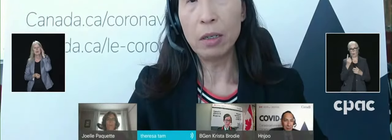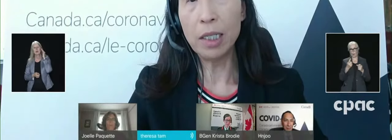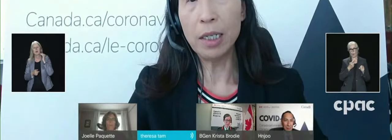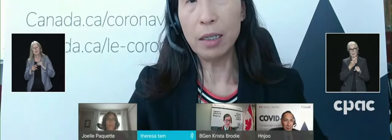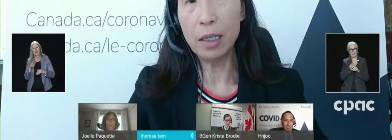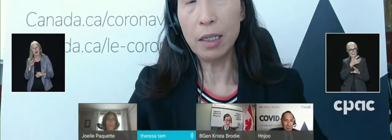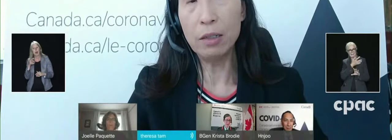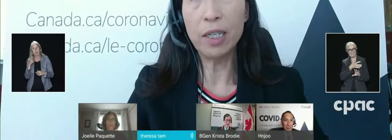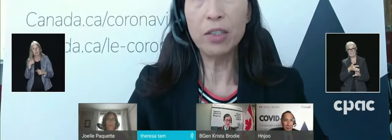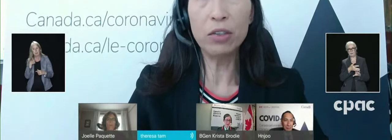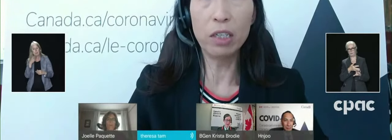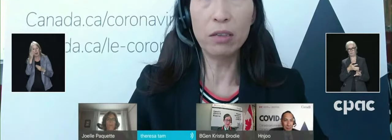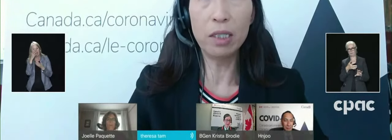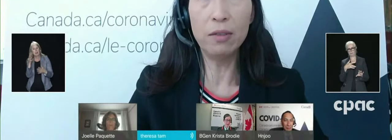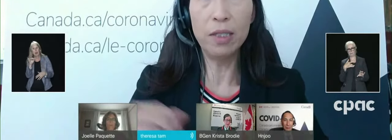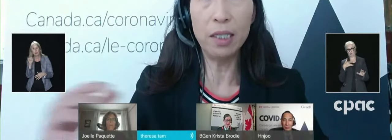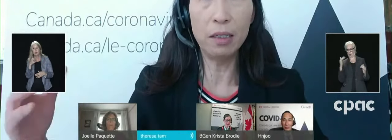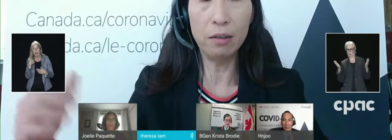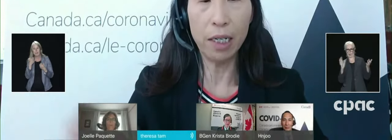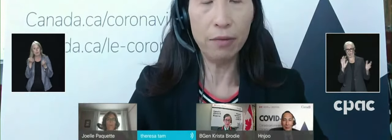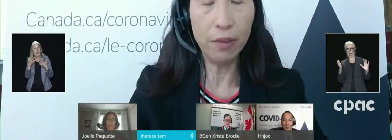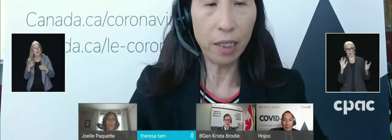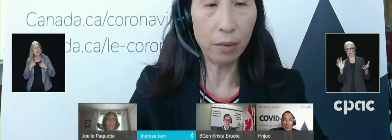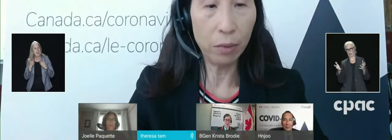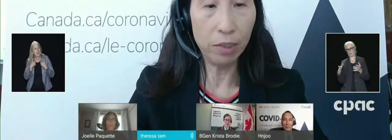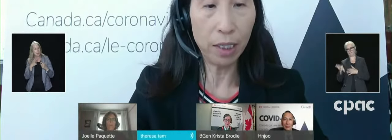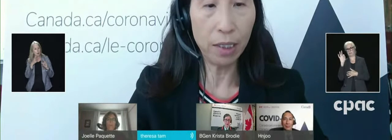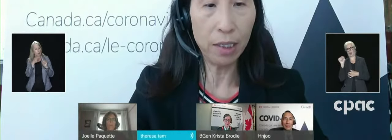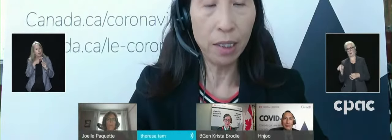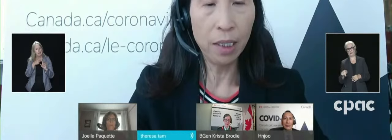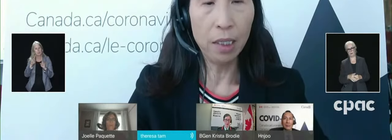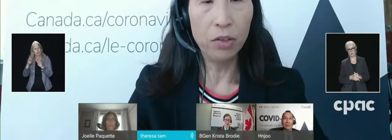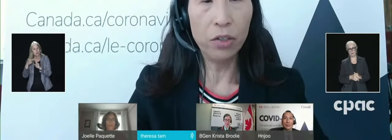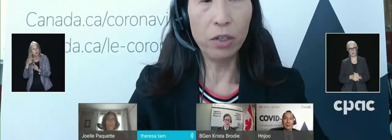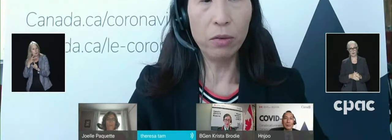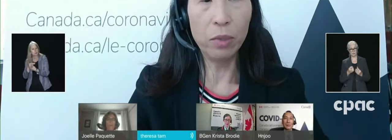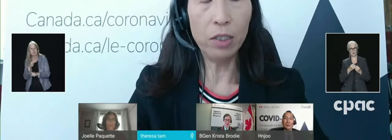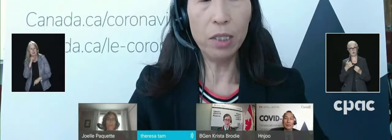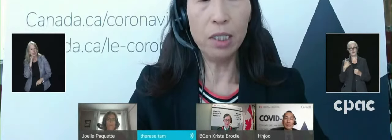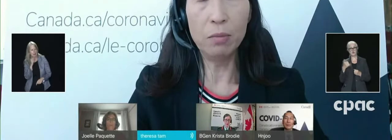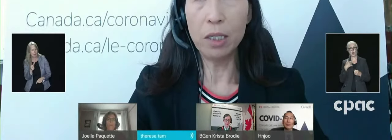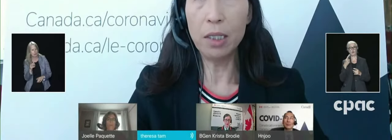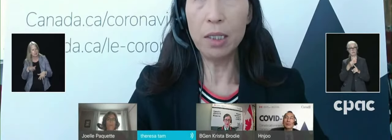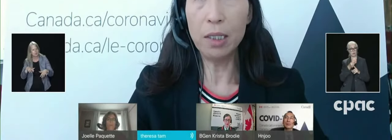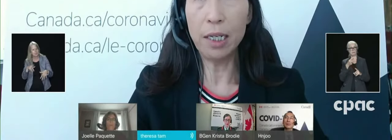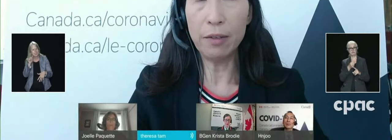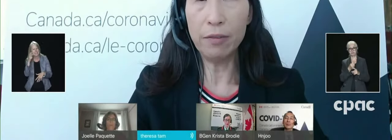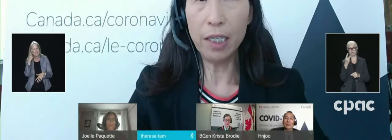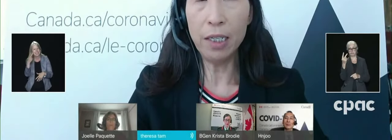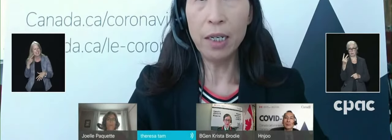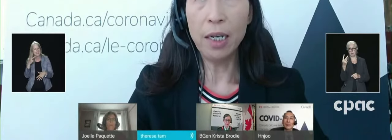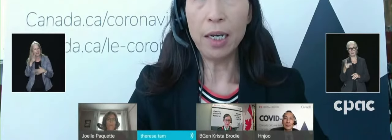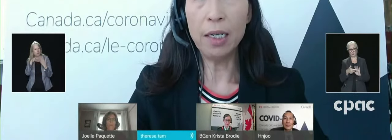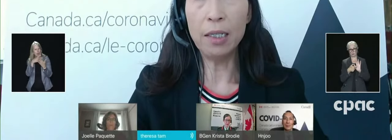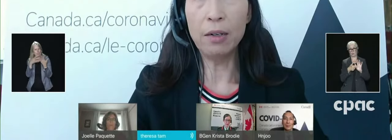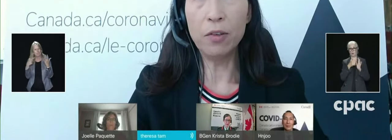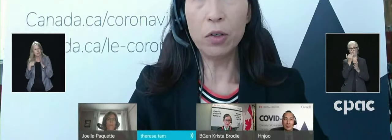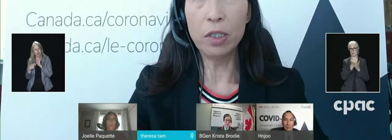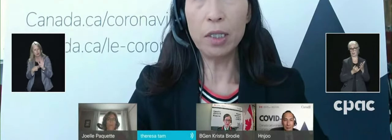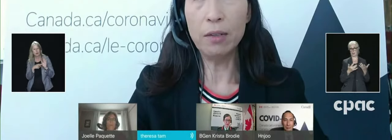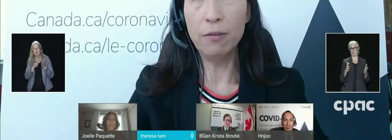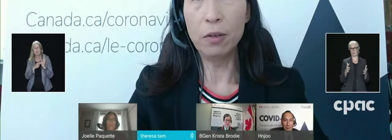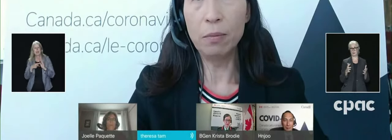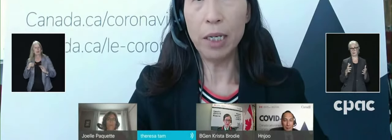people who are younger, who've had 2 doses. You've seen the graph that we presented. So we do need to monitor this carefully. And